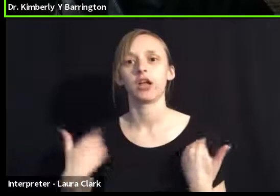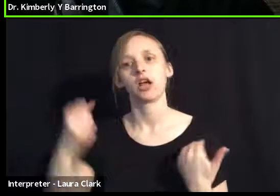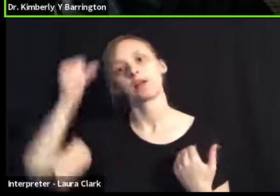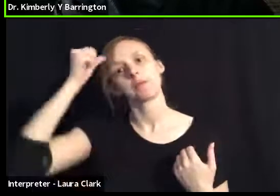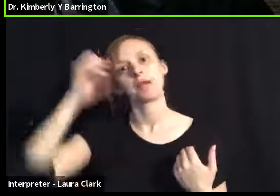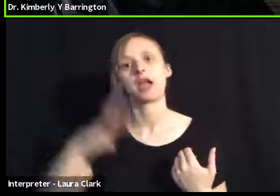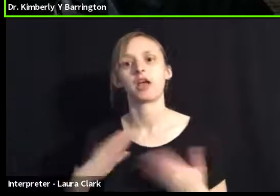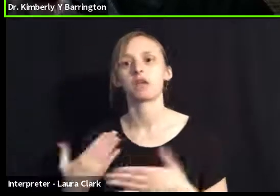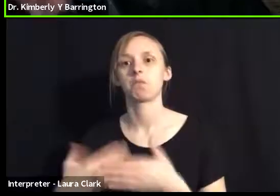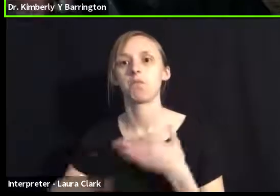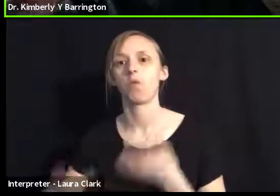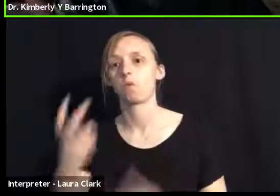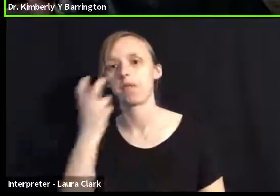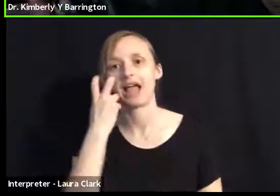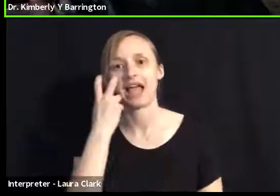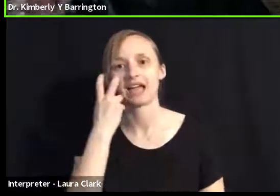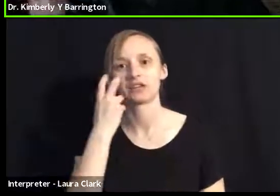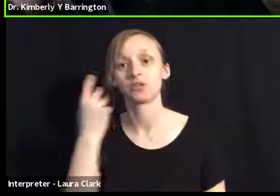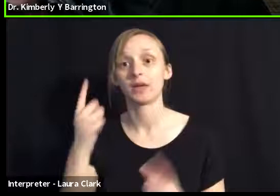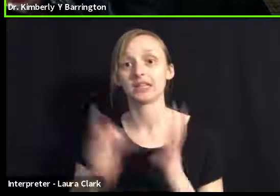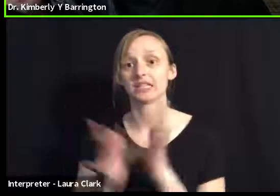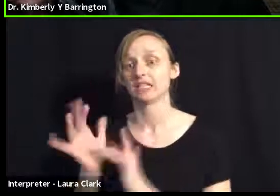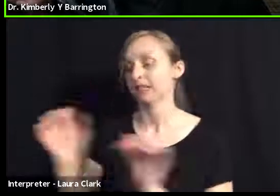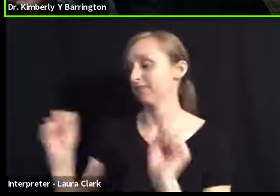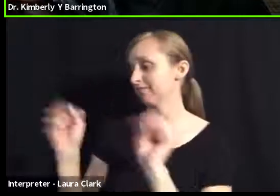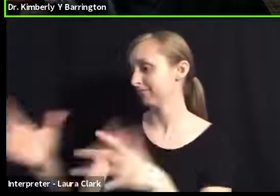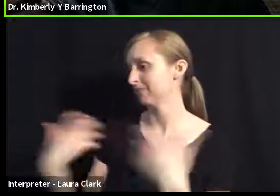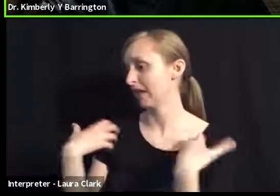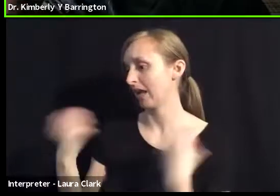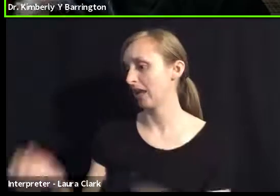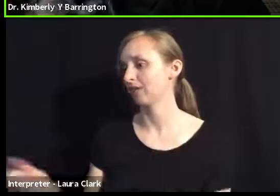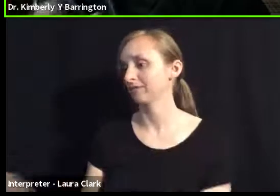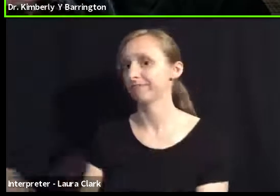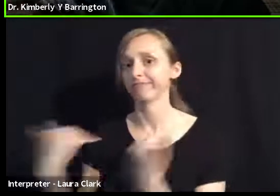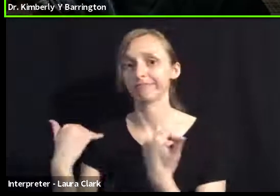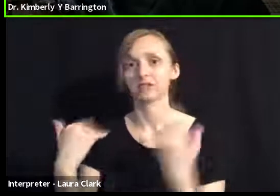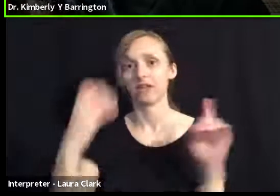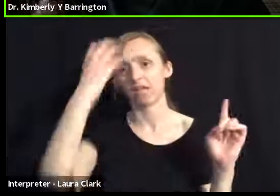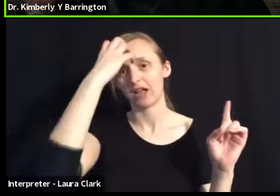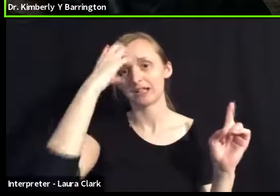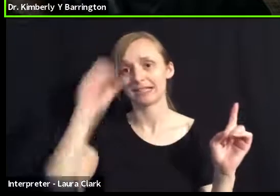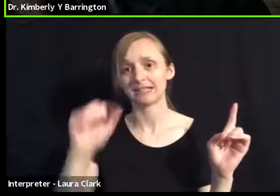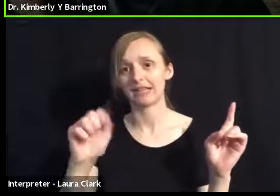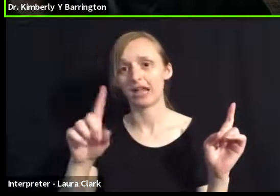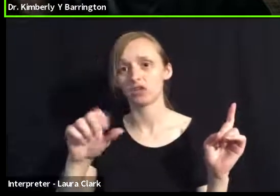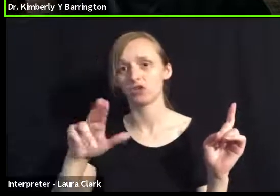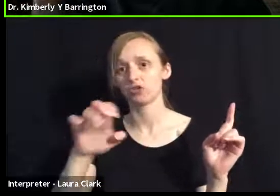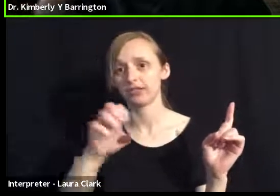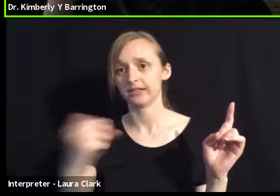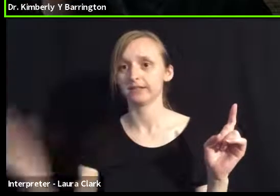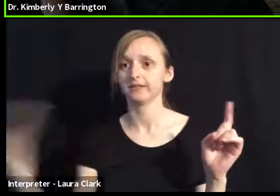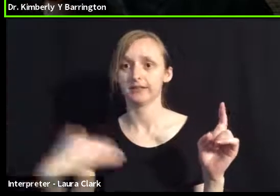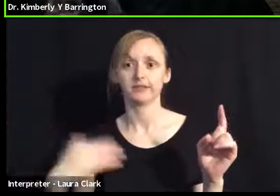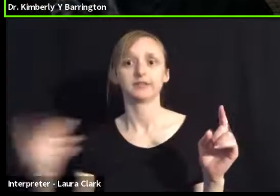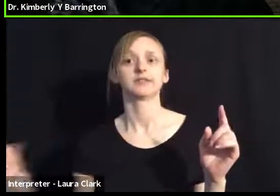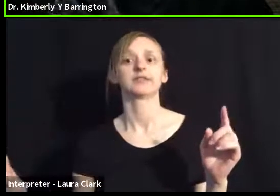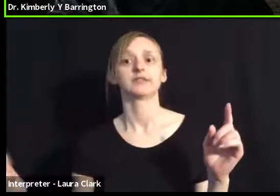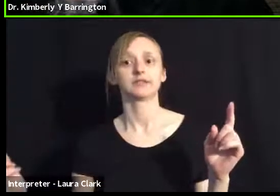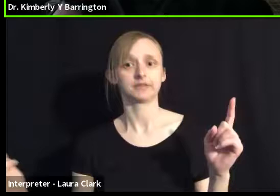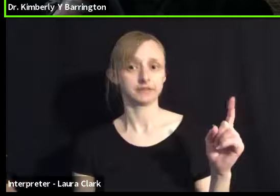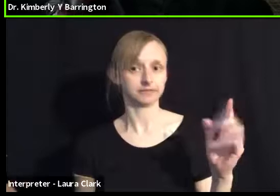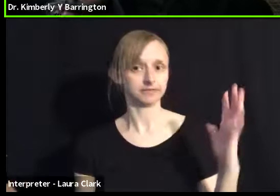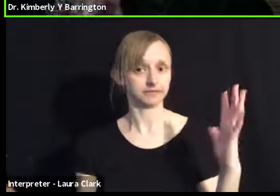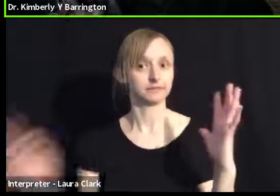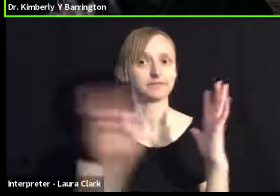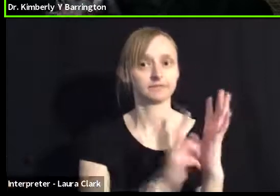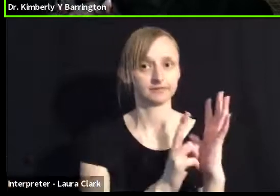blind, the first thing when Jesus healed him and he took him to the Pharisees and Sadducees and said, okay, you need to tell them what I did, how I healed you. And